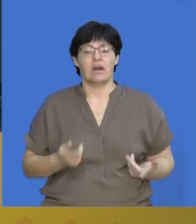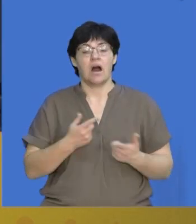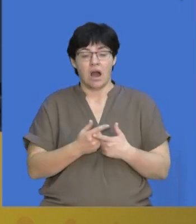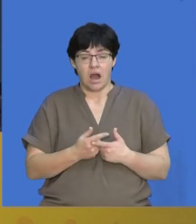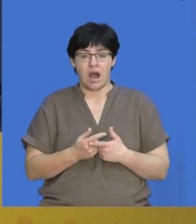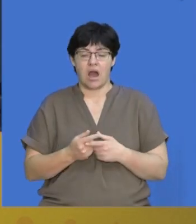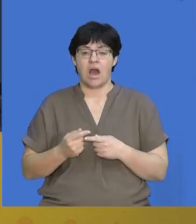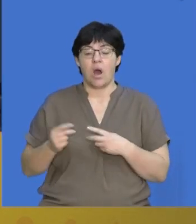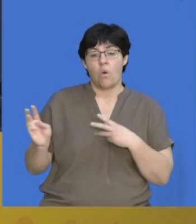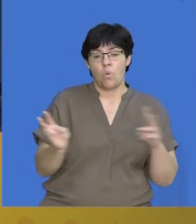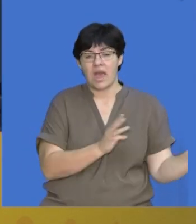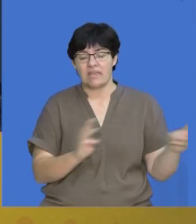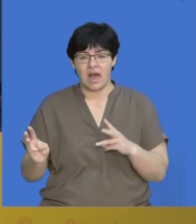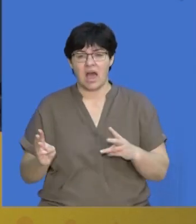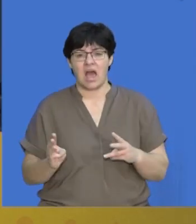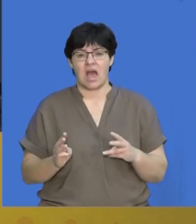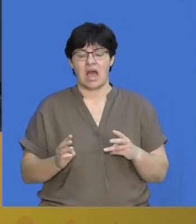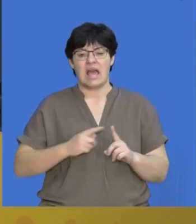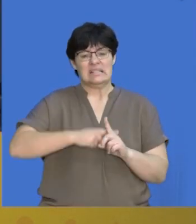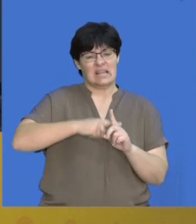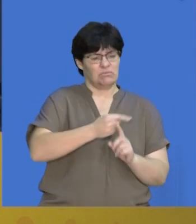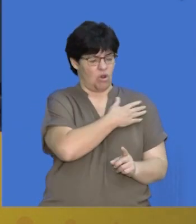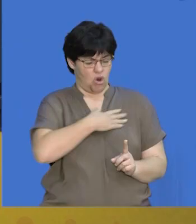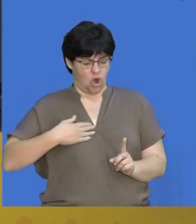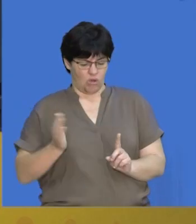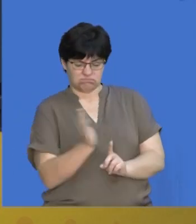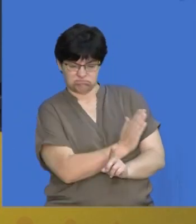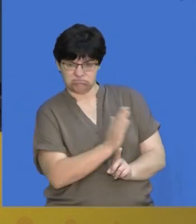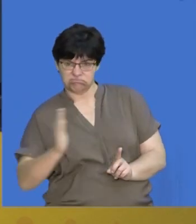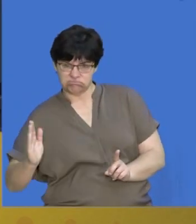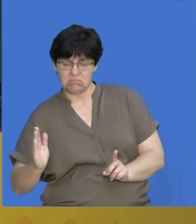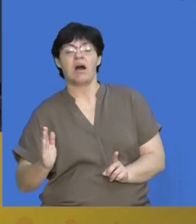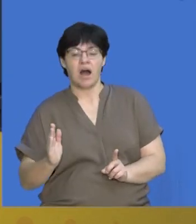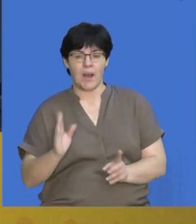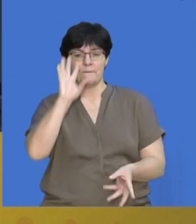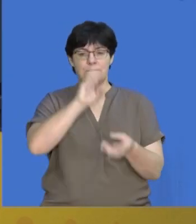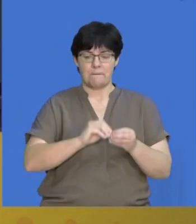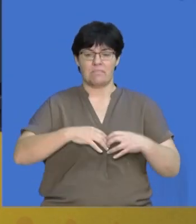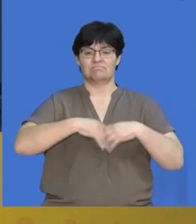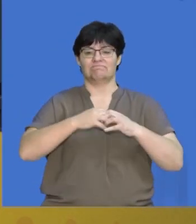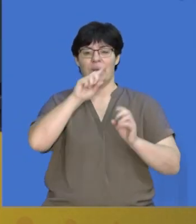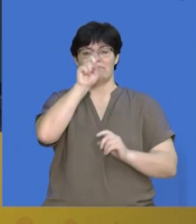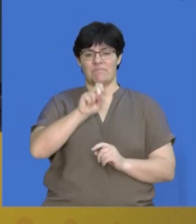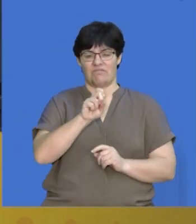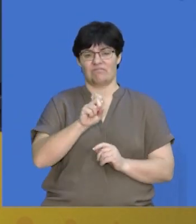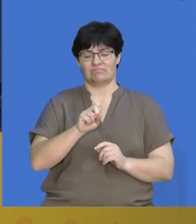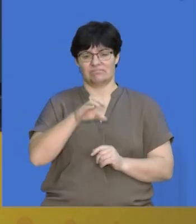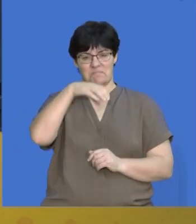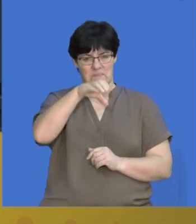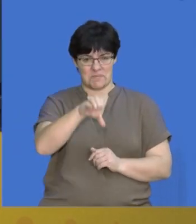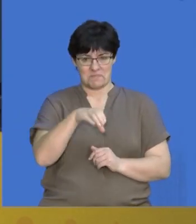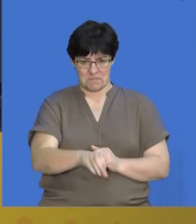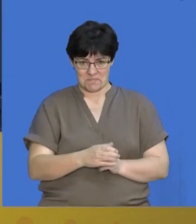climate and weather questions and put them together as paragraph questions. for you to be able